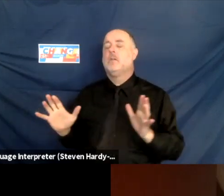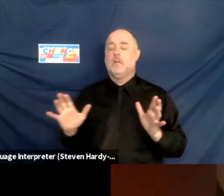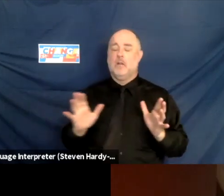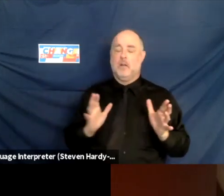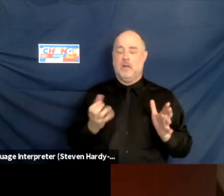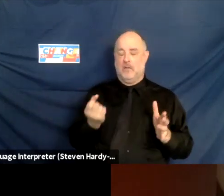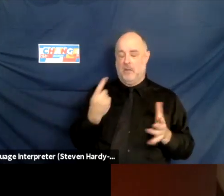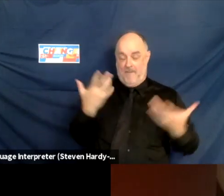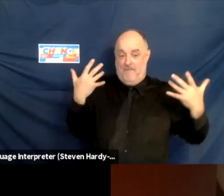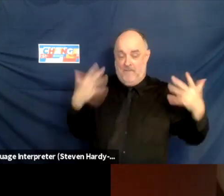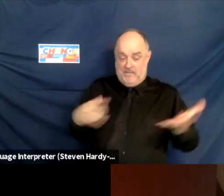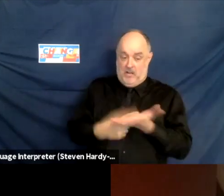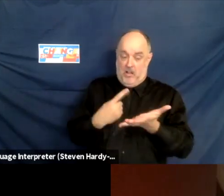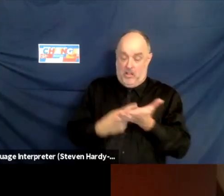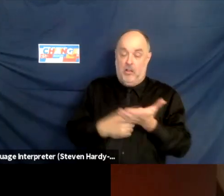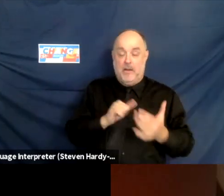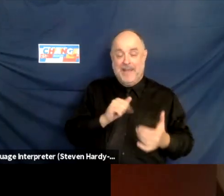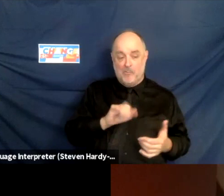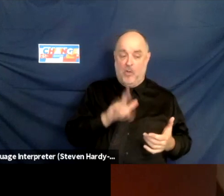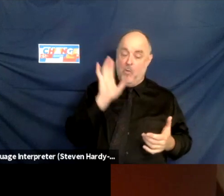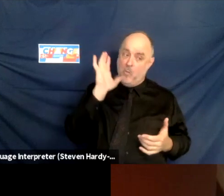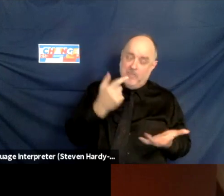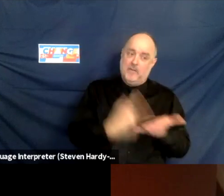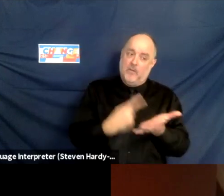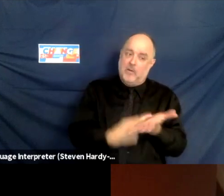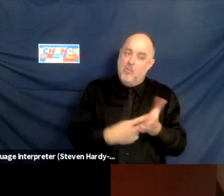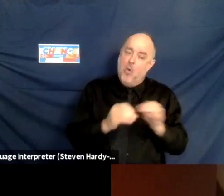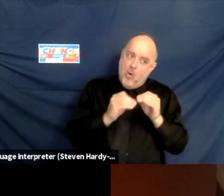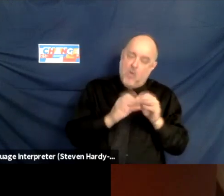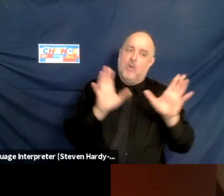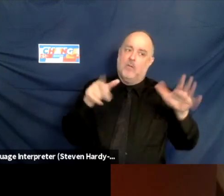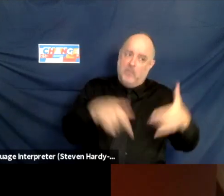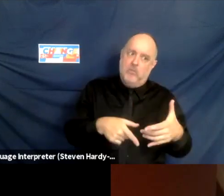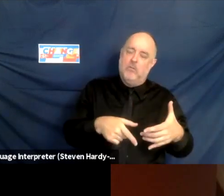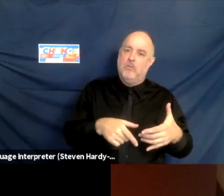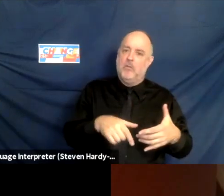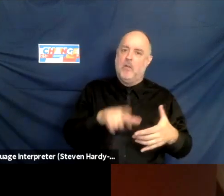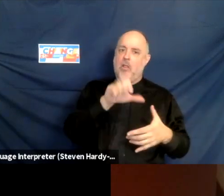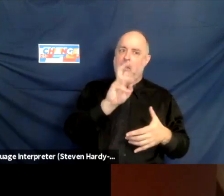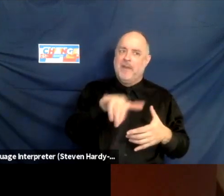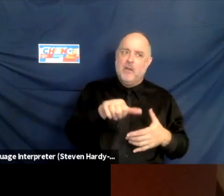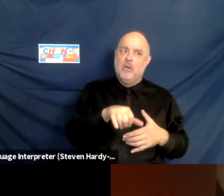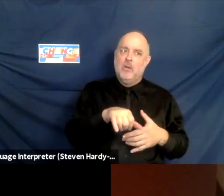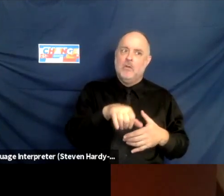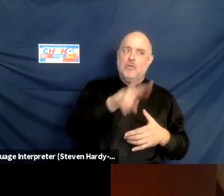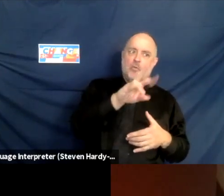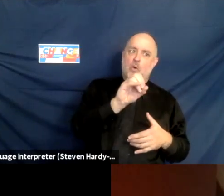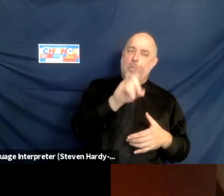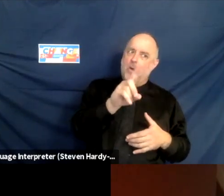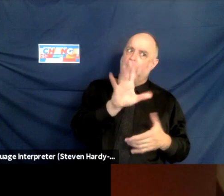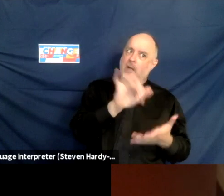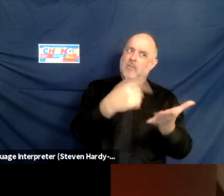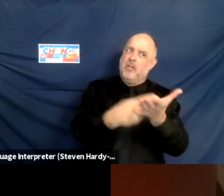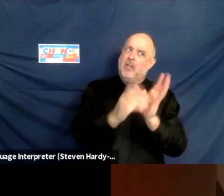201 that we're going to start in April. That's going to be the time to start talking about some of these other bills. Remember, the